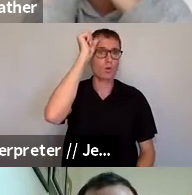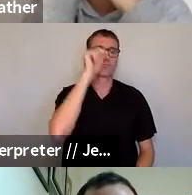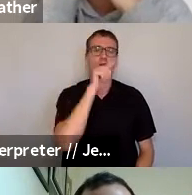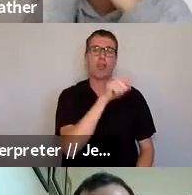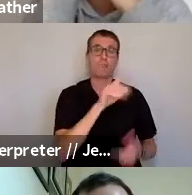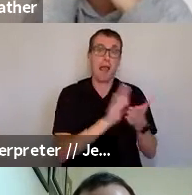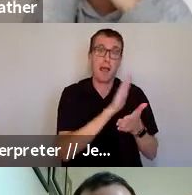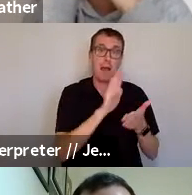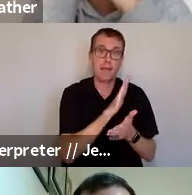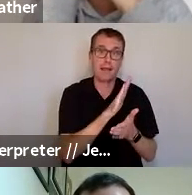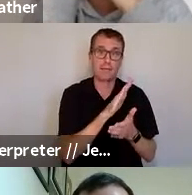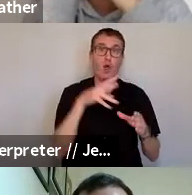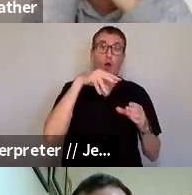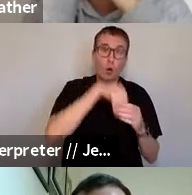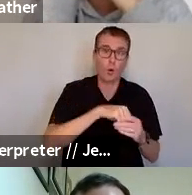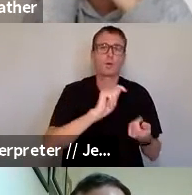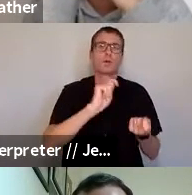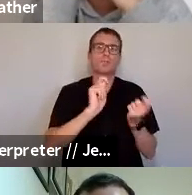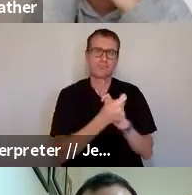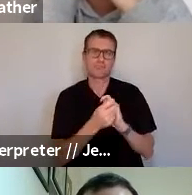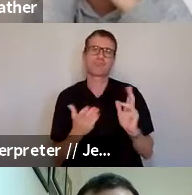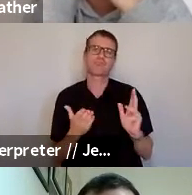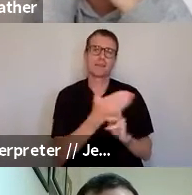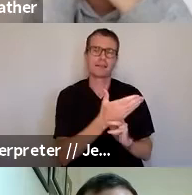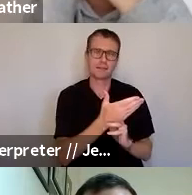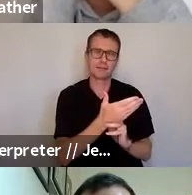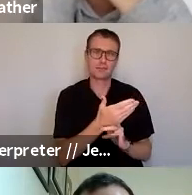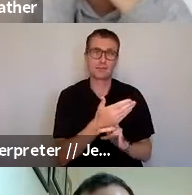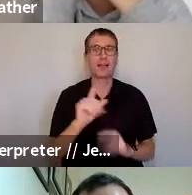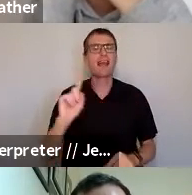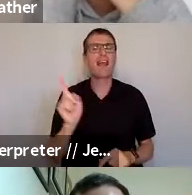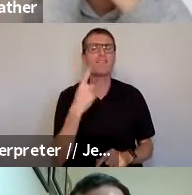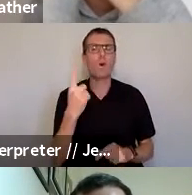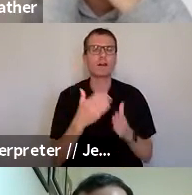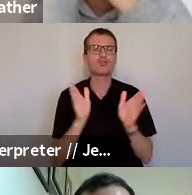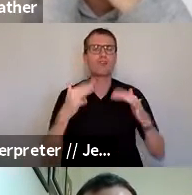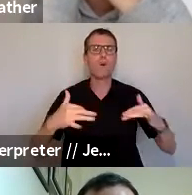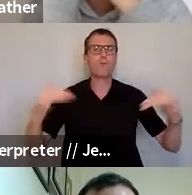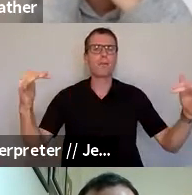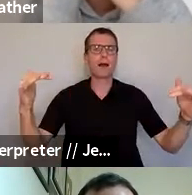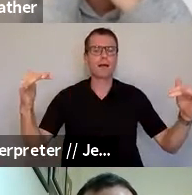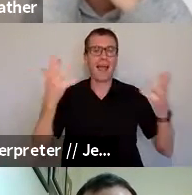all experienced to some small degree what it's like to not have access to something that you normally have access to.